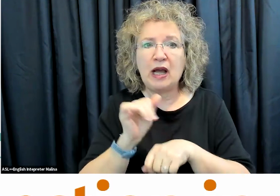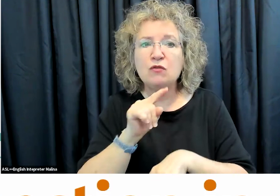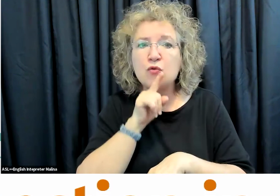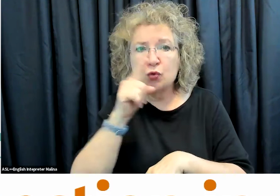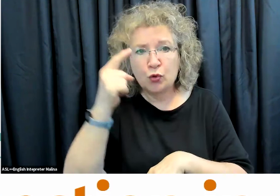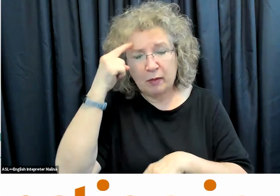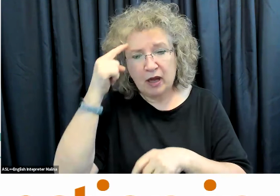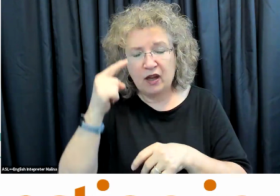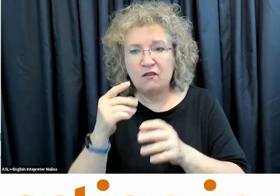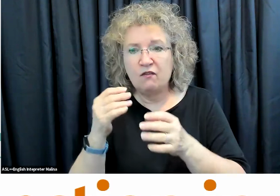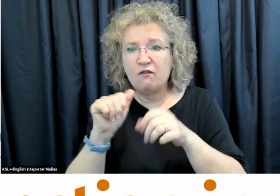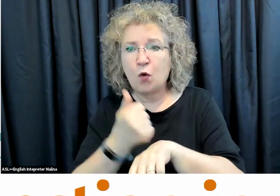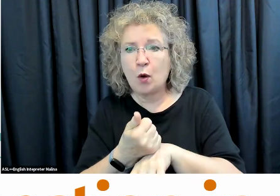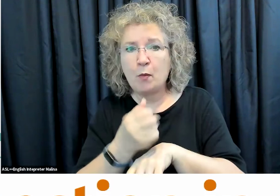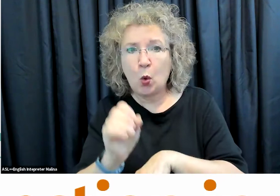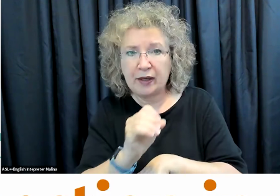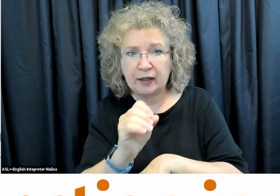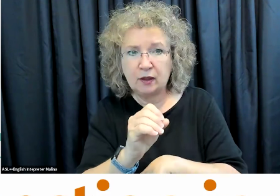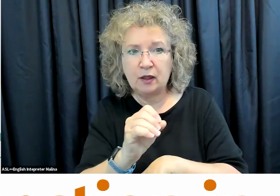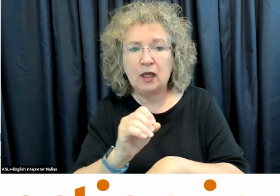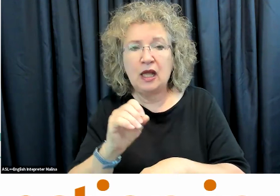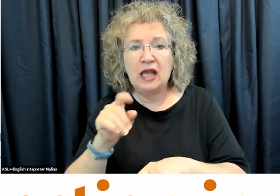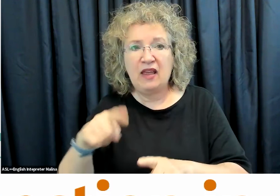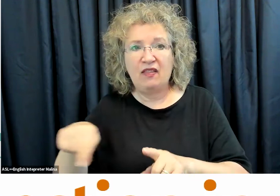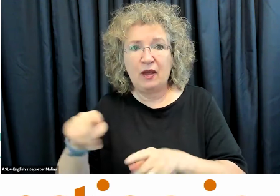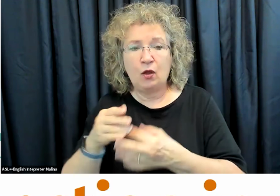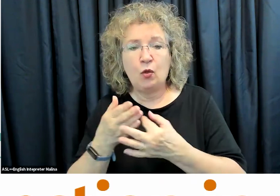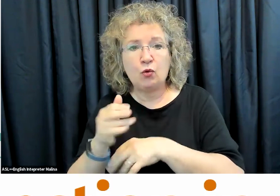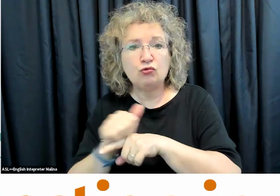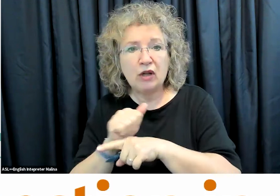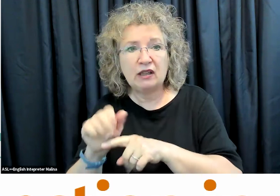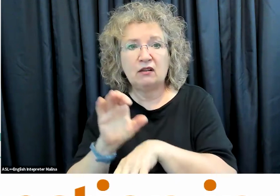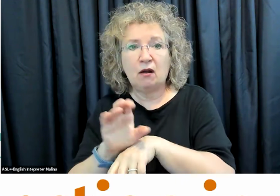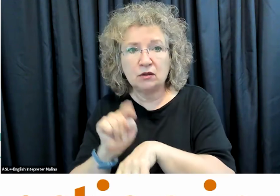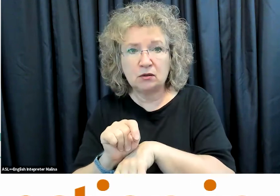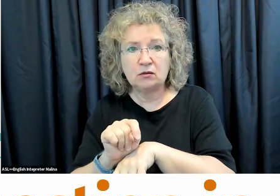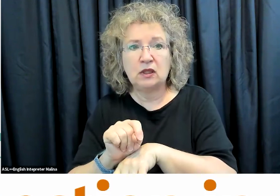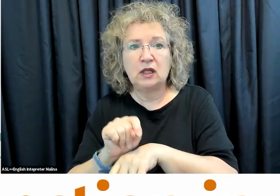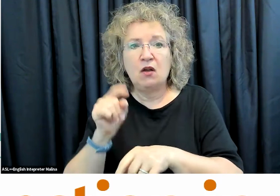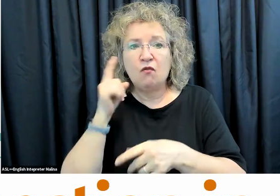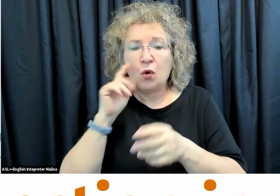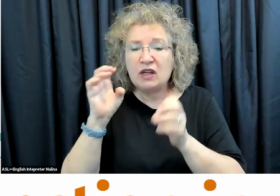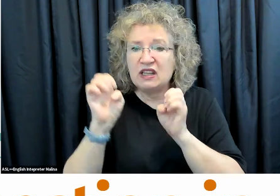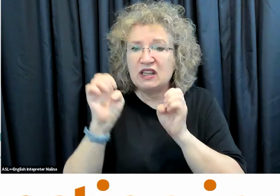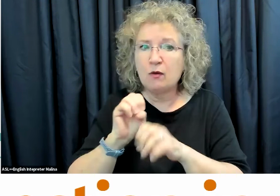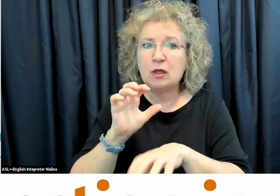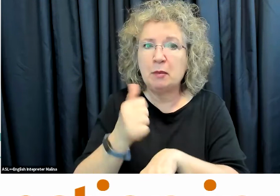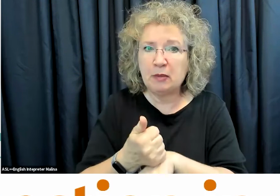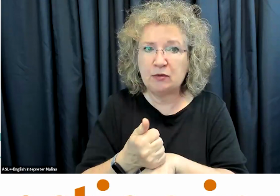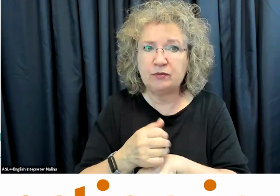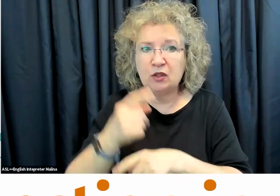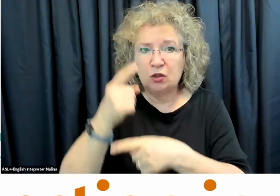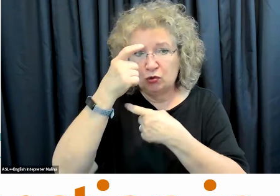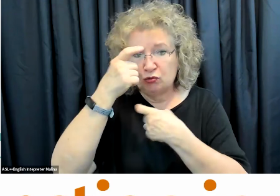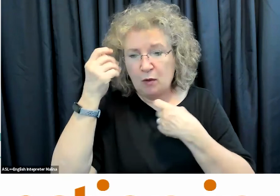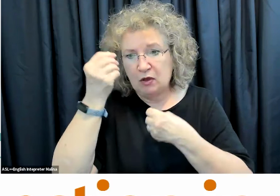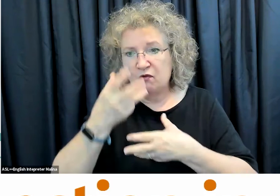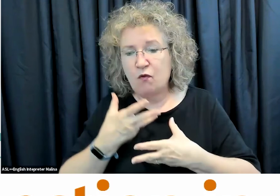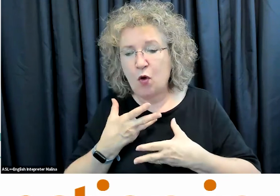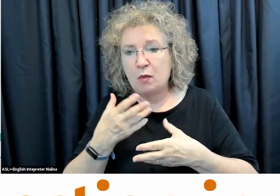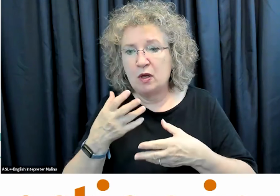implementing trauma-informed practices within organizations. Their work and research focus on supporting